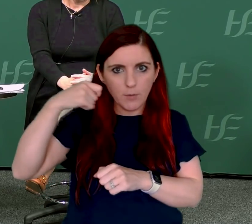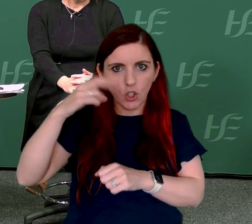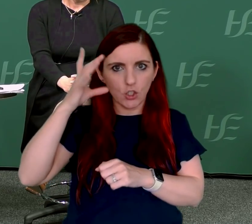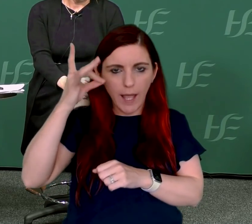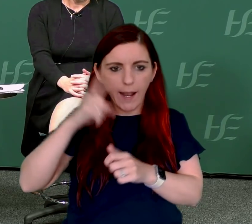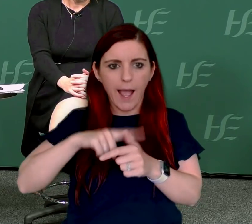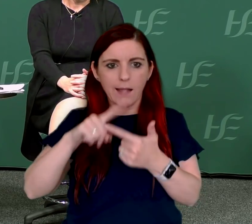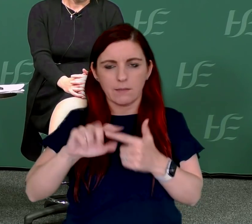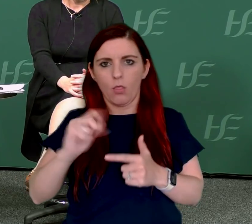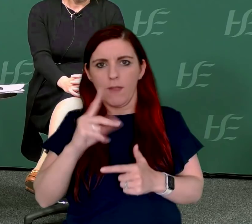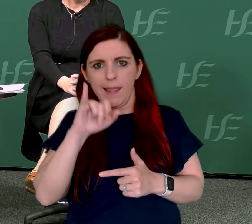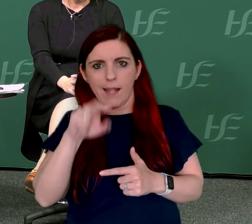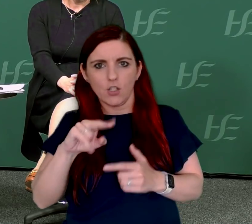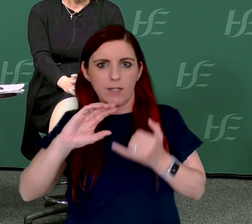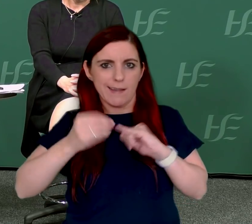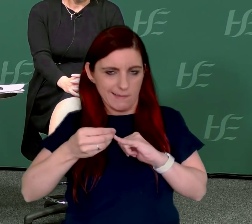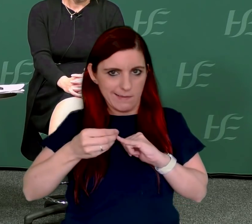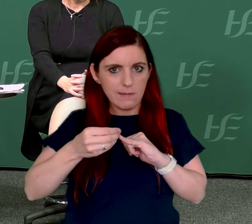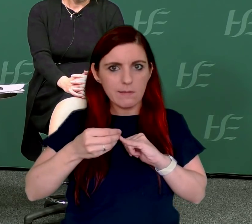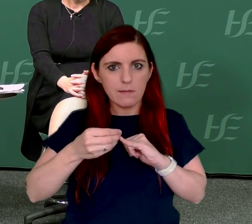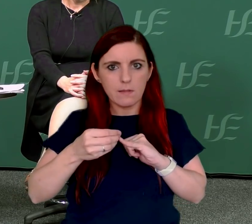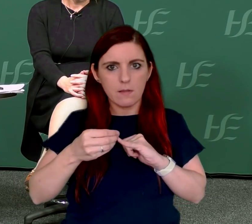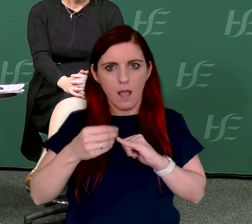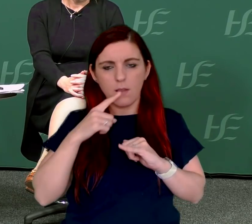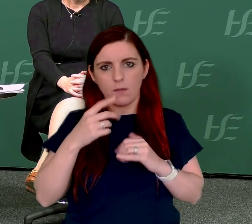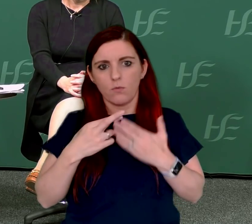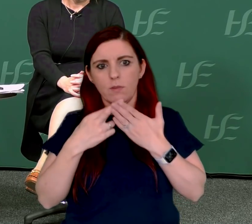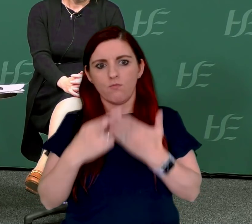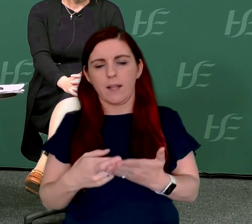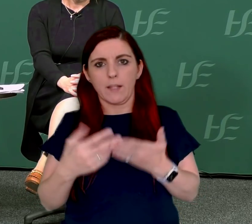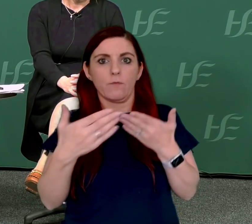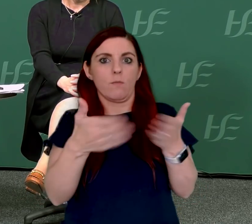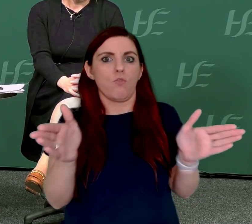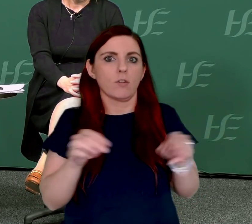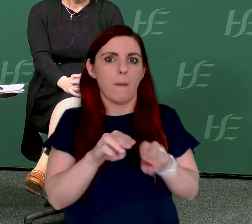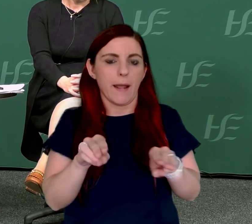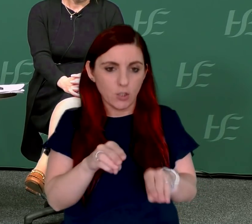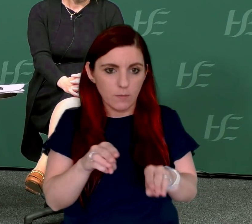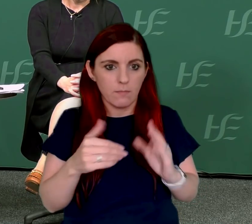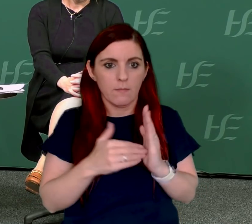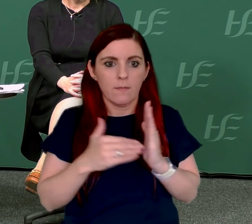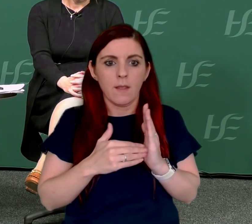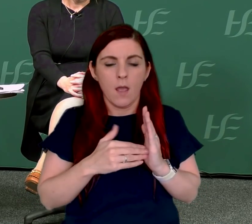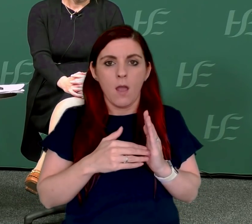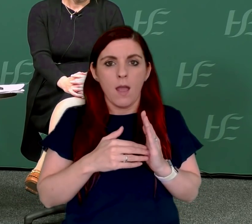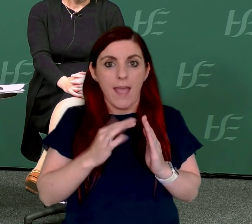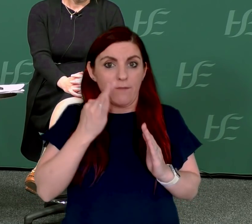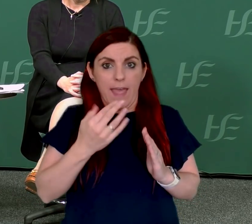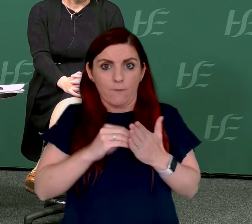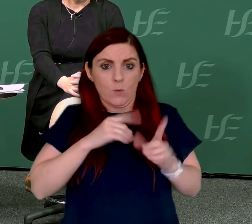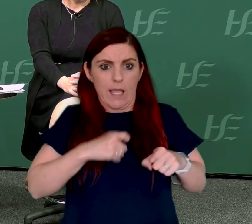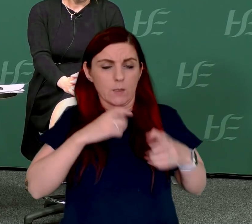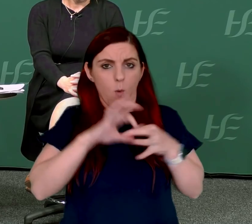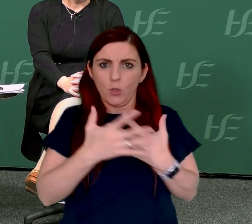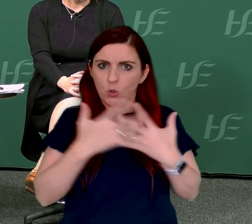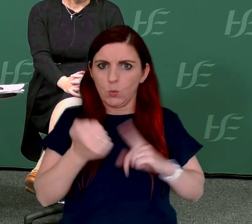3 antigen tests as per would be recommended for the wider population. But yes, that would have had a significant impact on our resourcing,